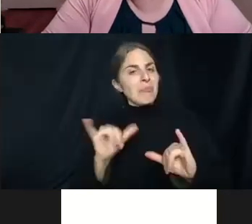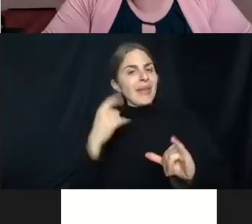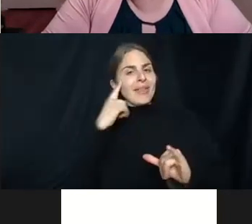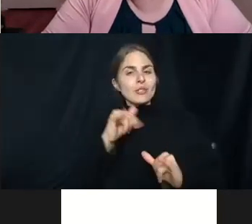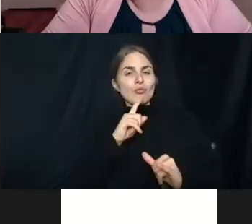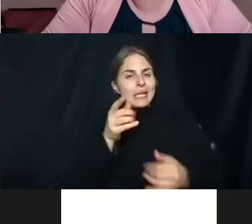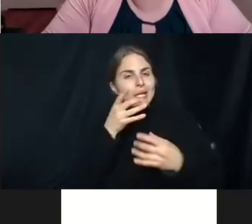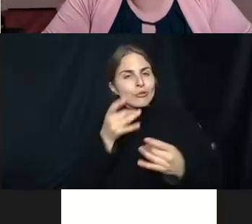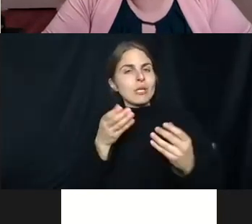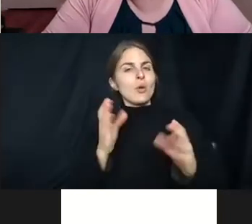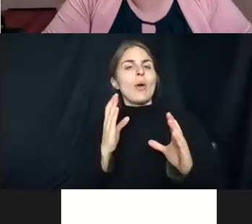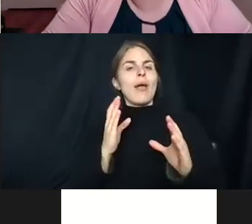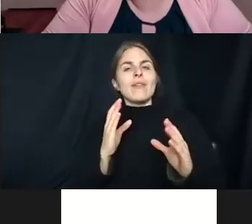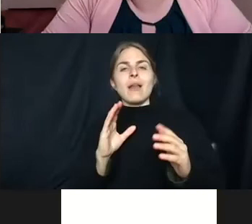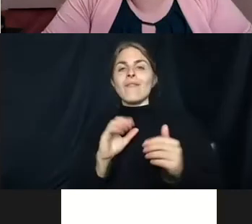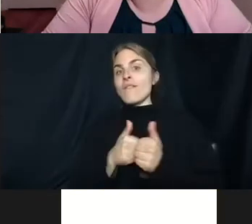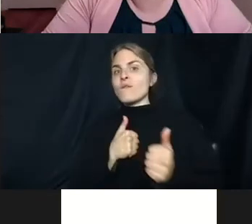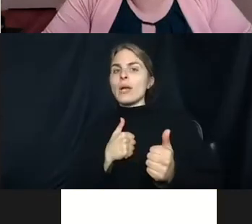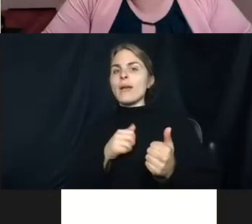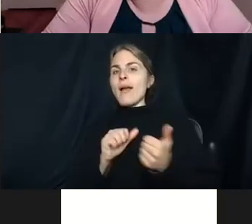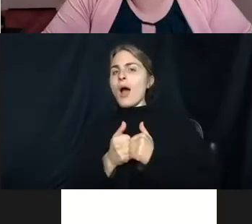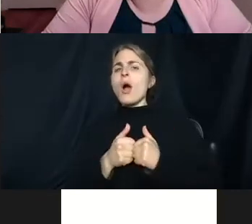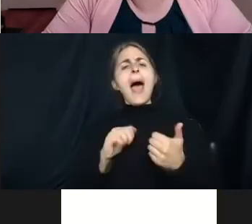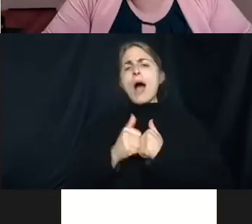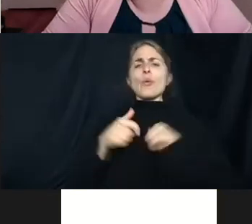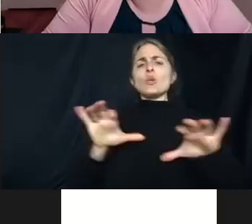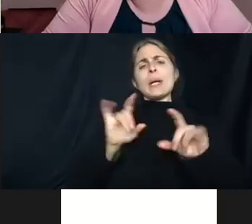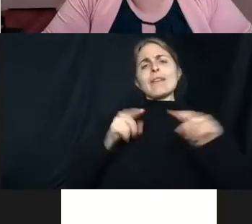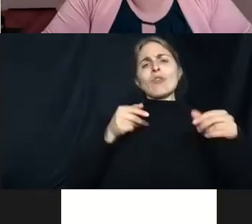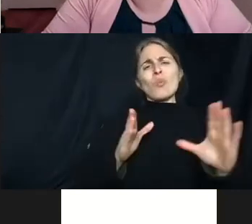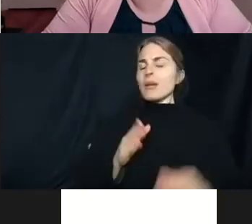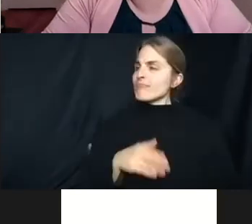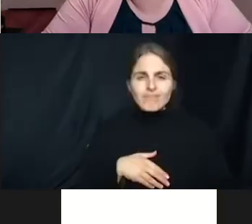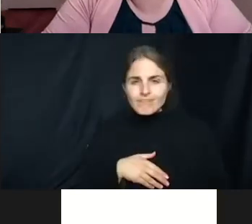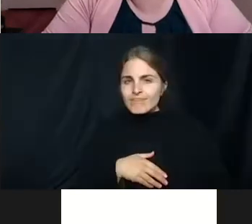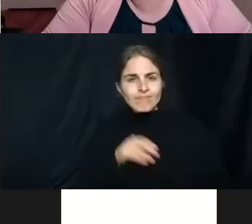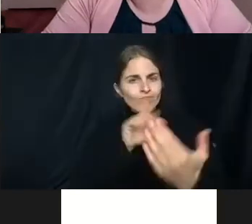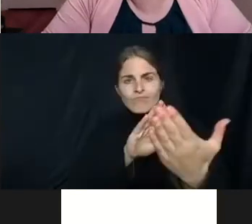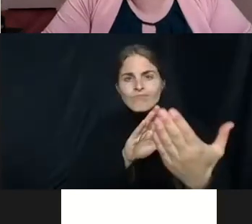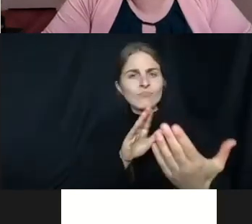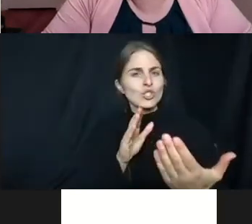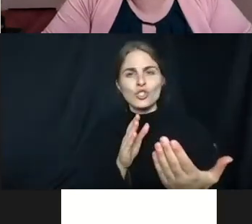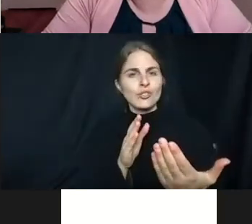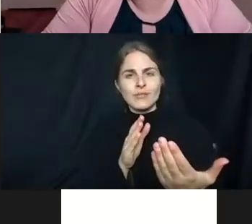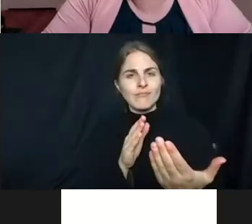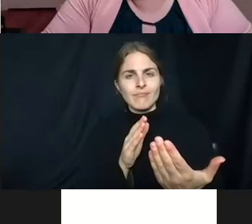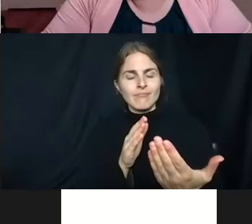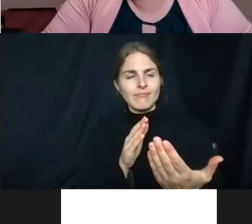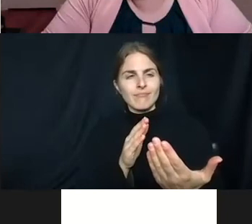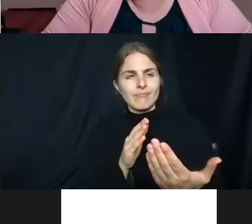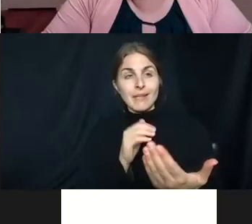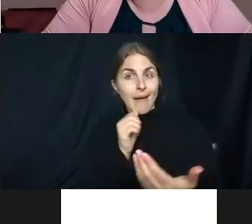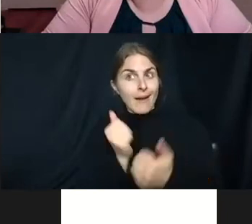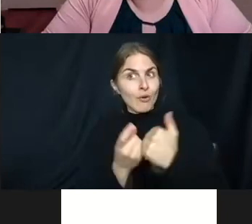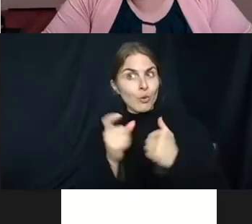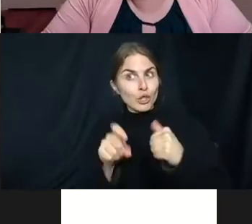way of sort of getting around how do we do these things in a different way. Maybe we just sort of consider like that not everyone should do everything because